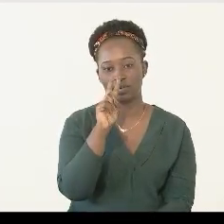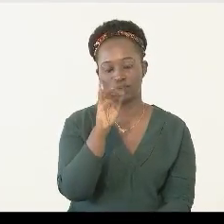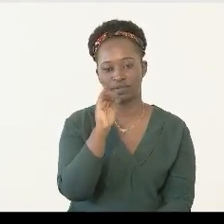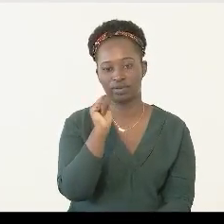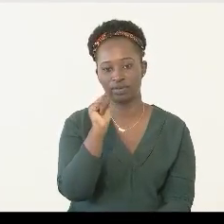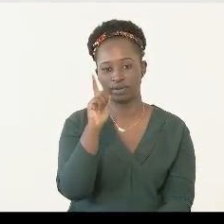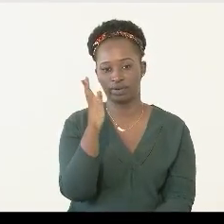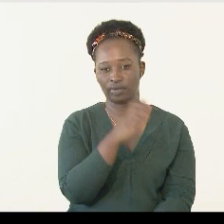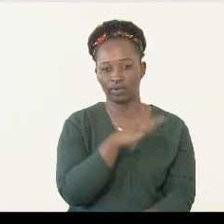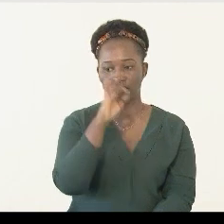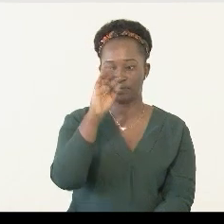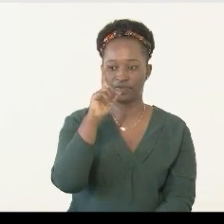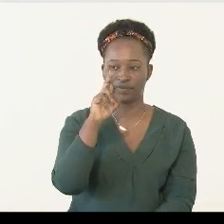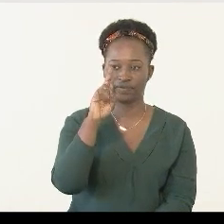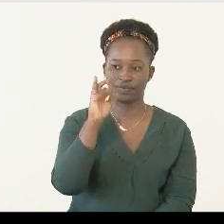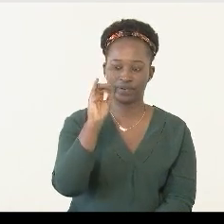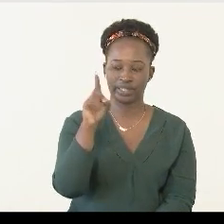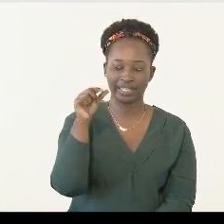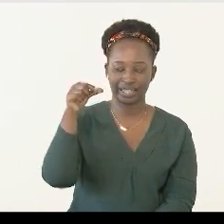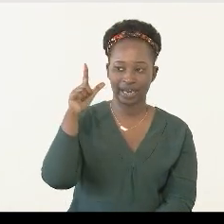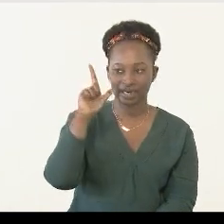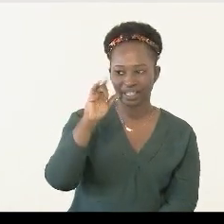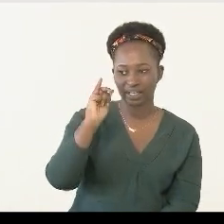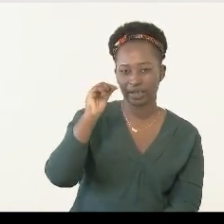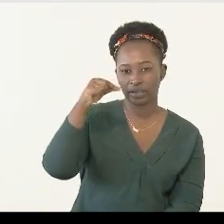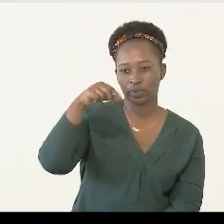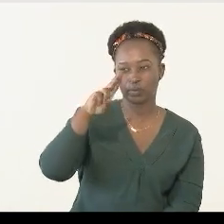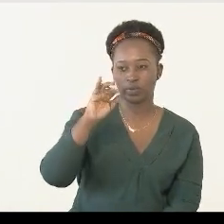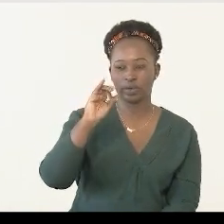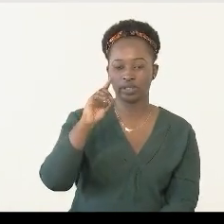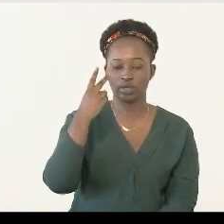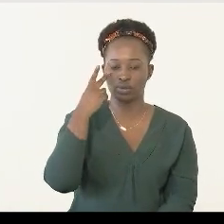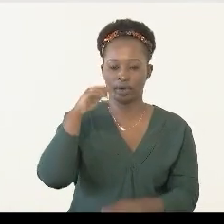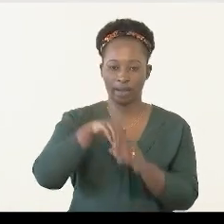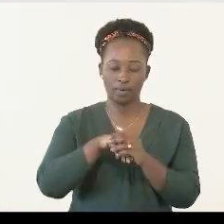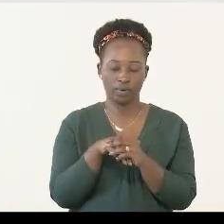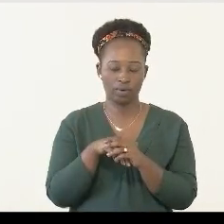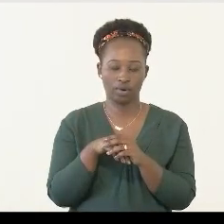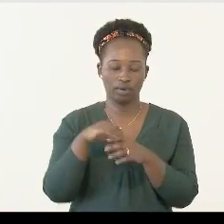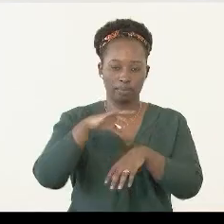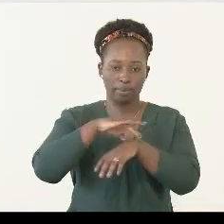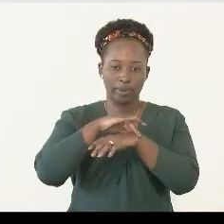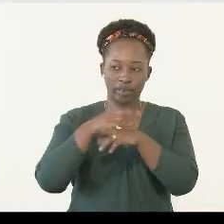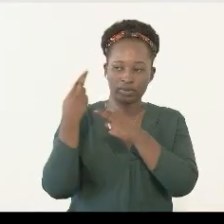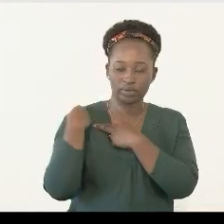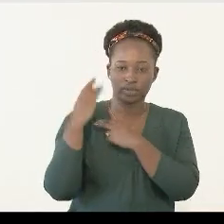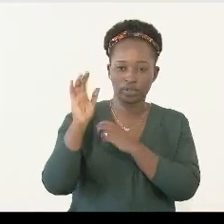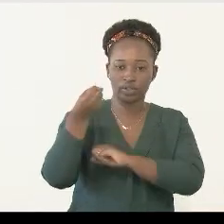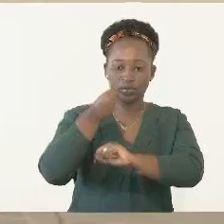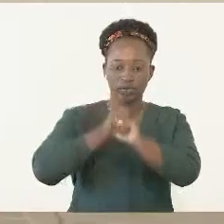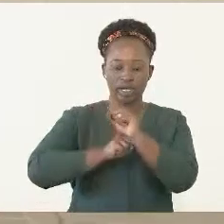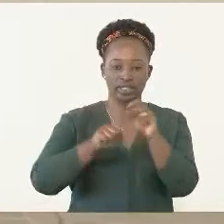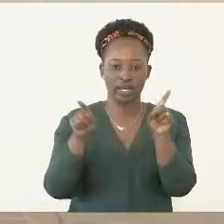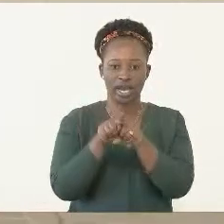is a liquid we find in between the bones, and its function is to act as a shock